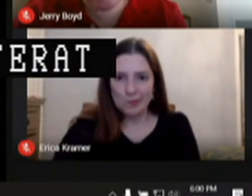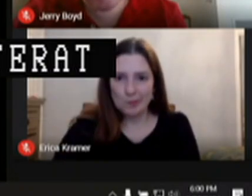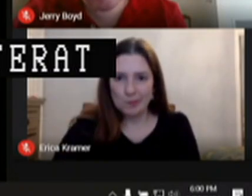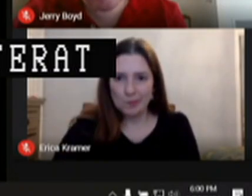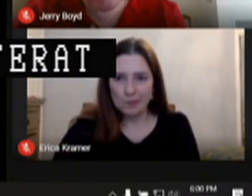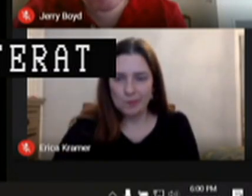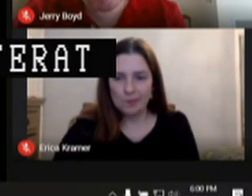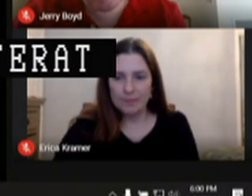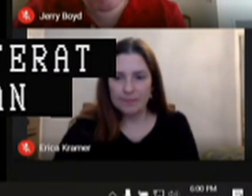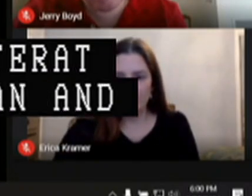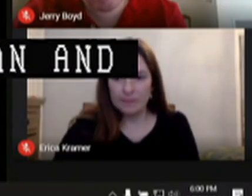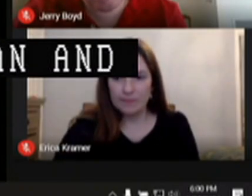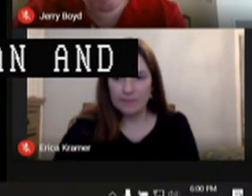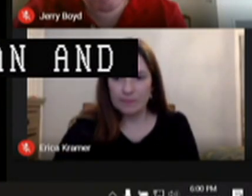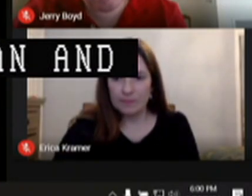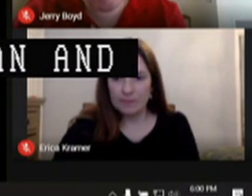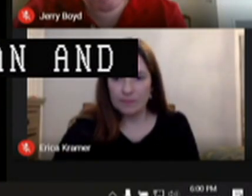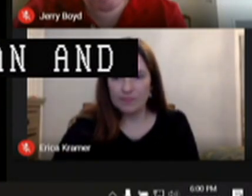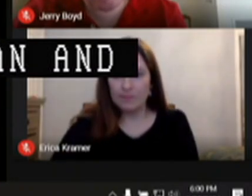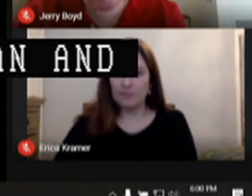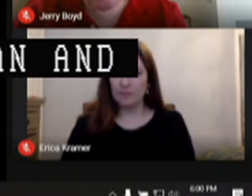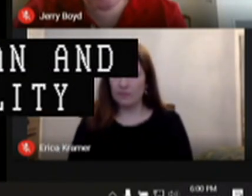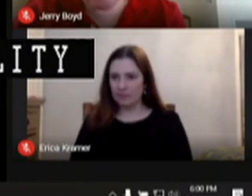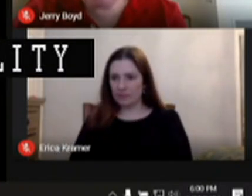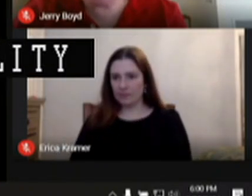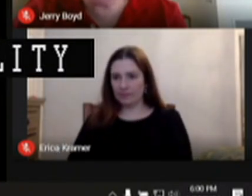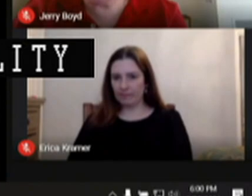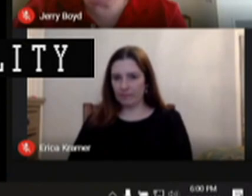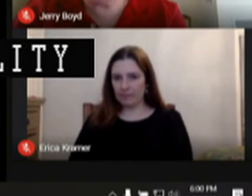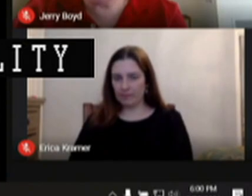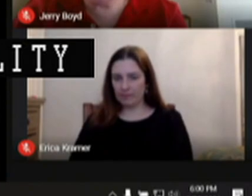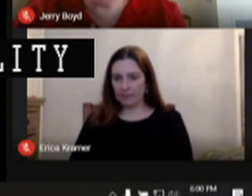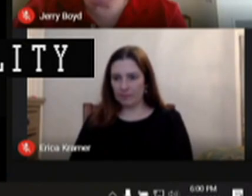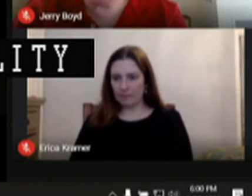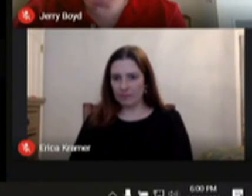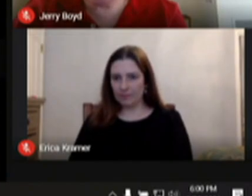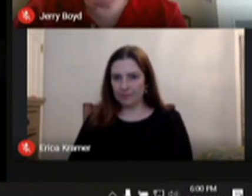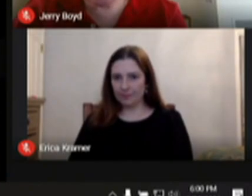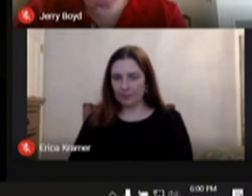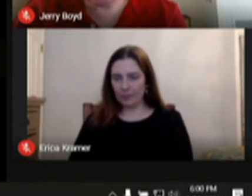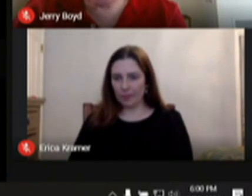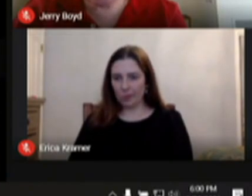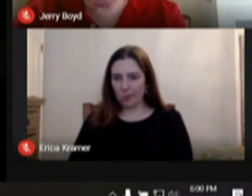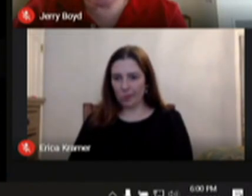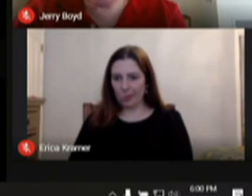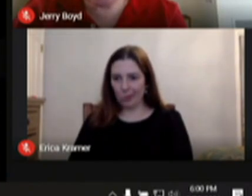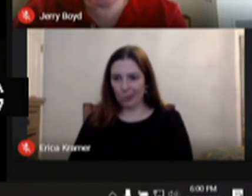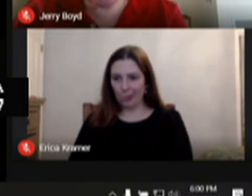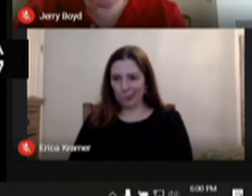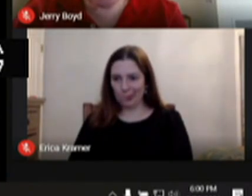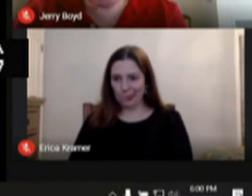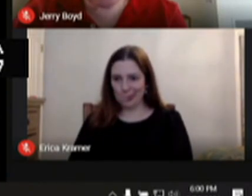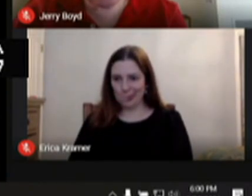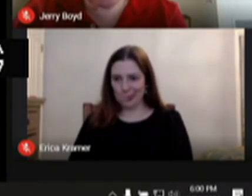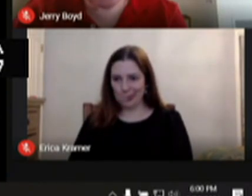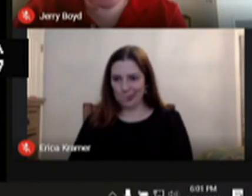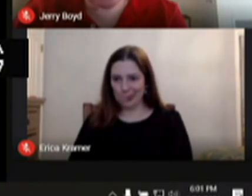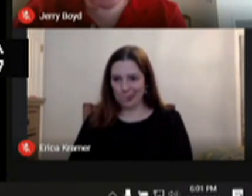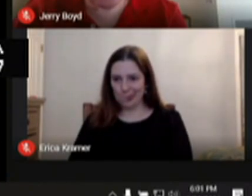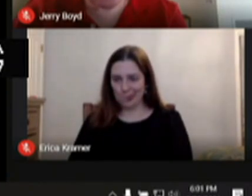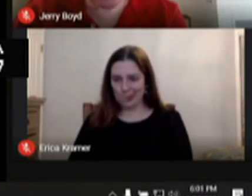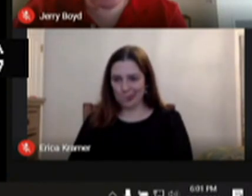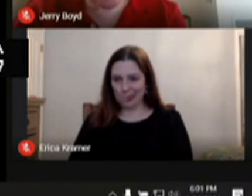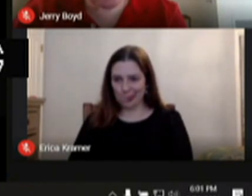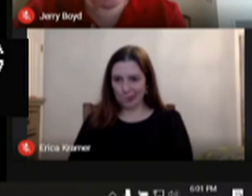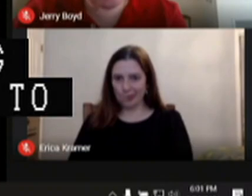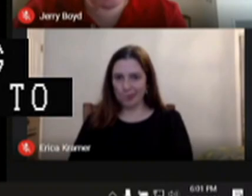more flexibility in the historic structure. Here you can see the paving palette. This again, we're trying to preserve the integrity